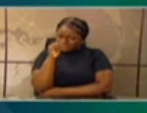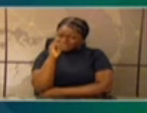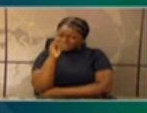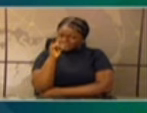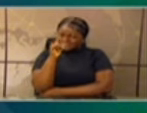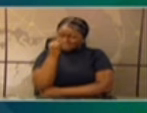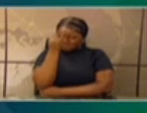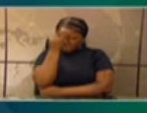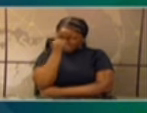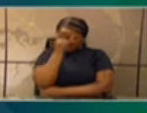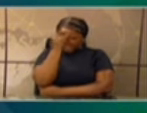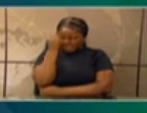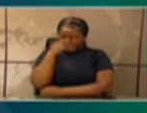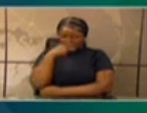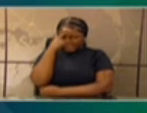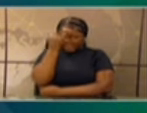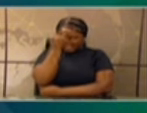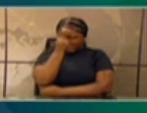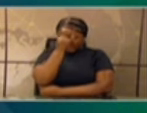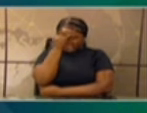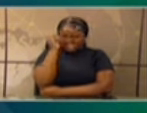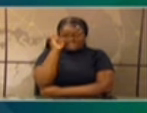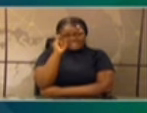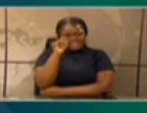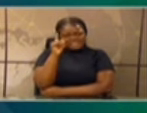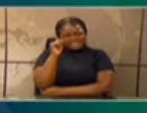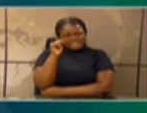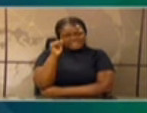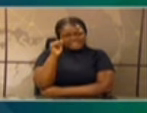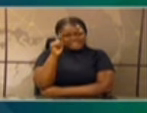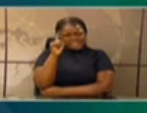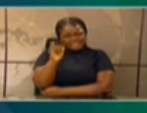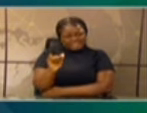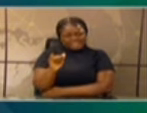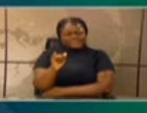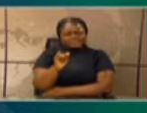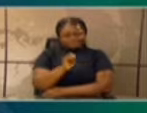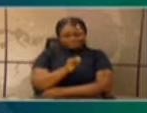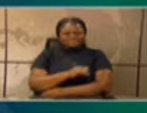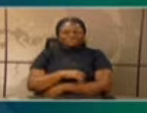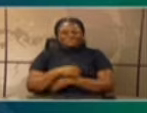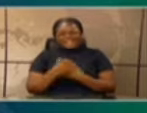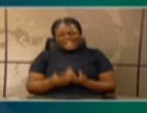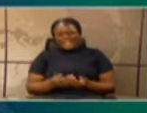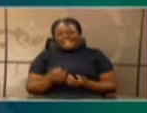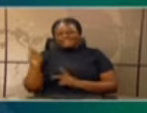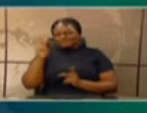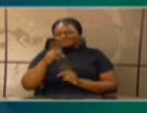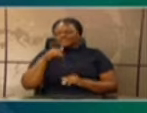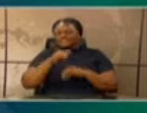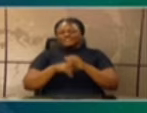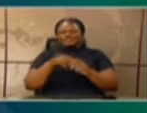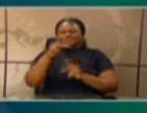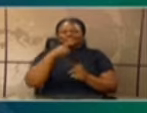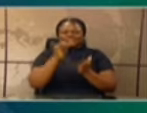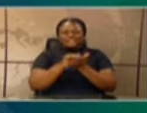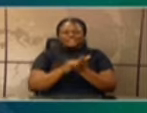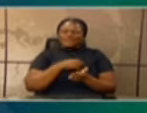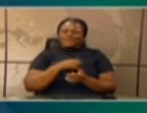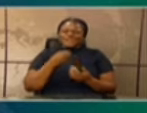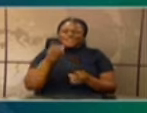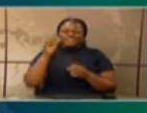Odie, wa usu wofienu. Sene me ya unka se o yeti ha. Ene ye ye ye figures. Eti pe pa Germany ni